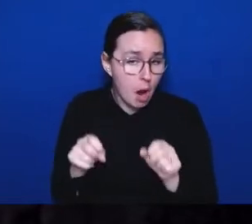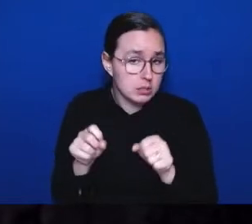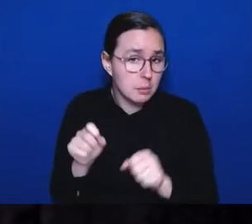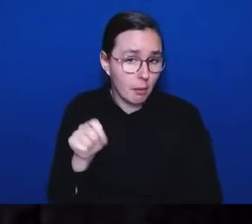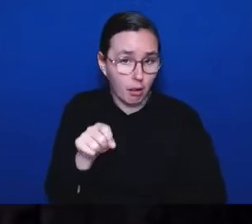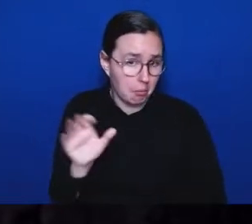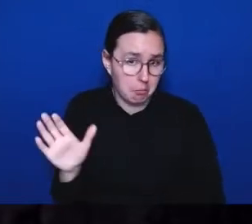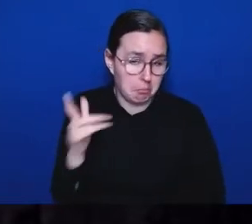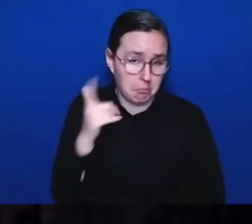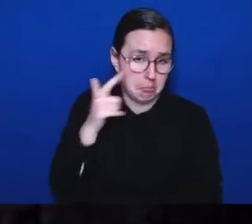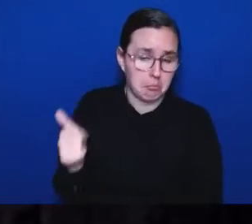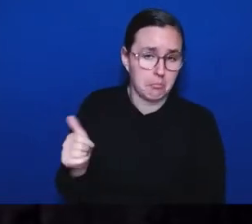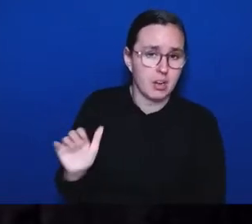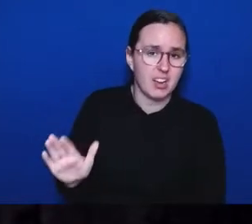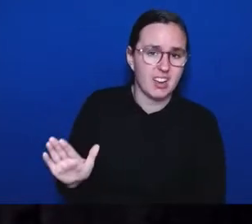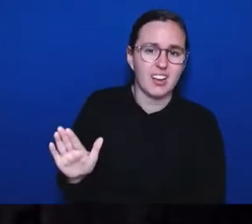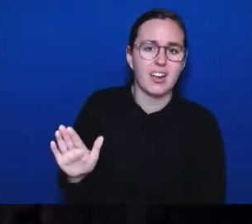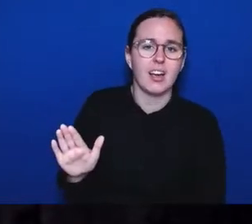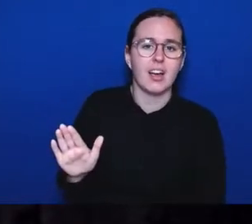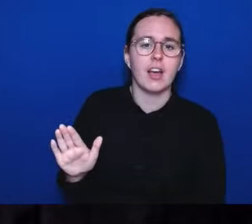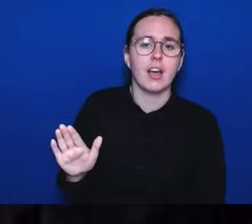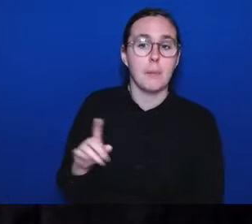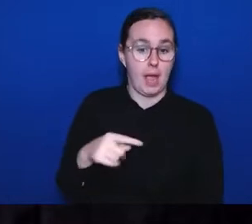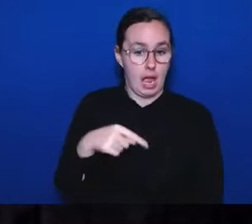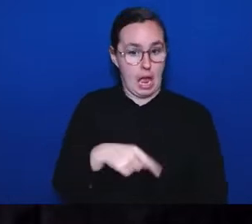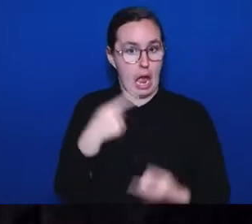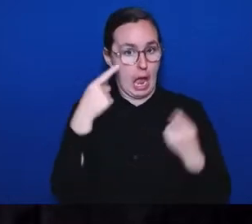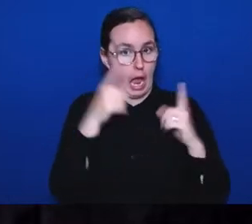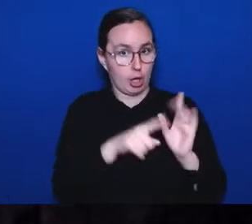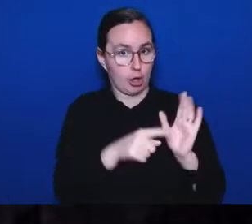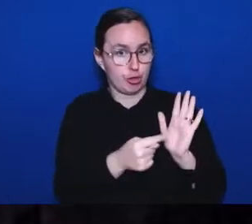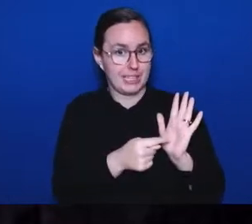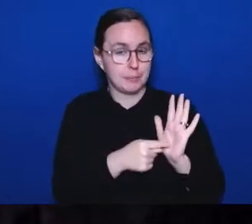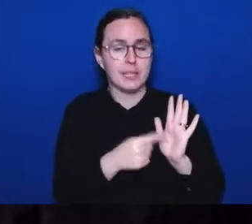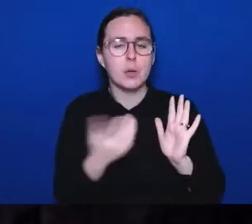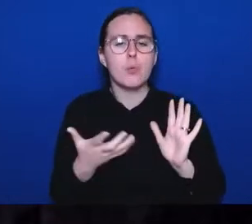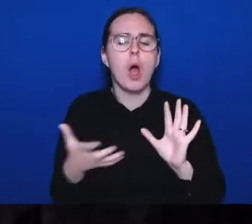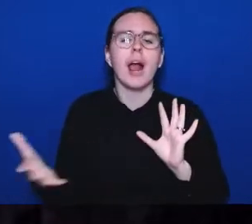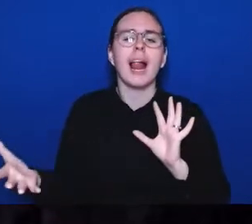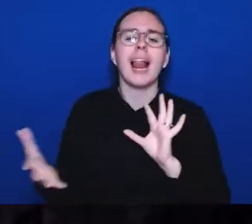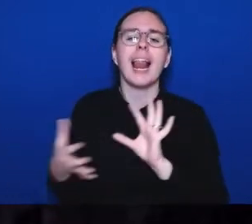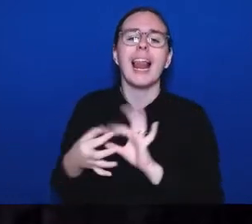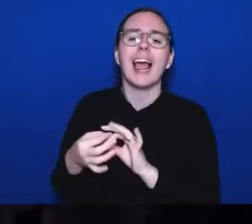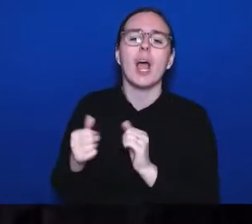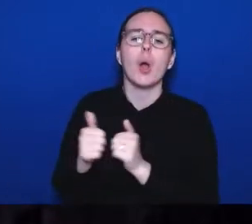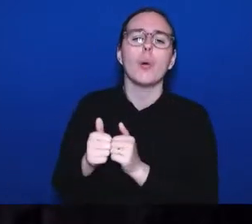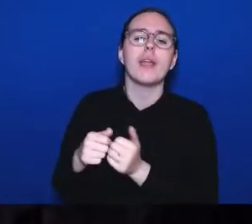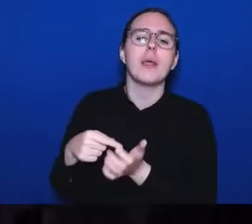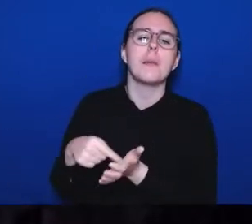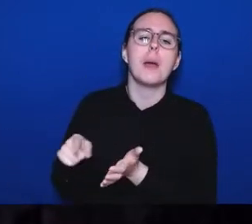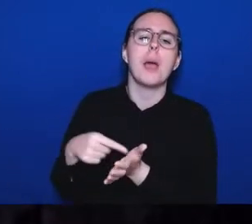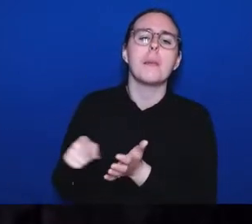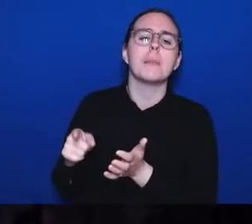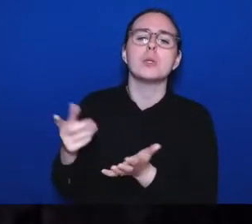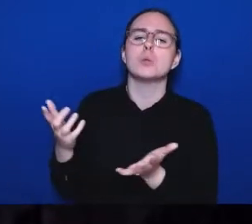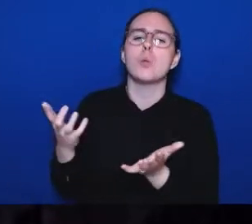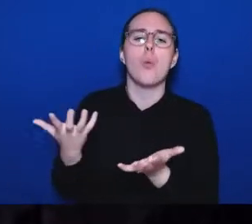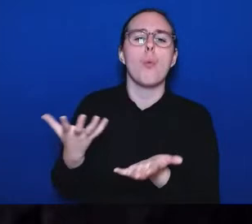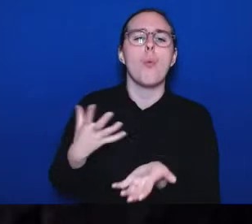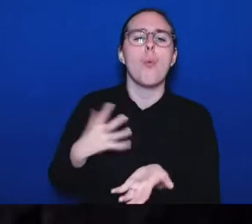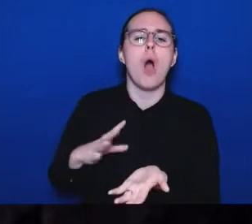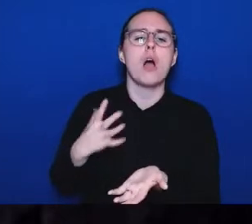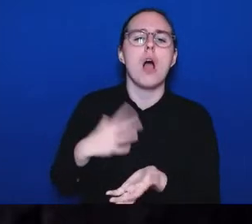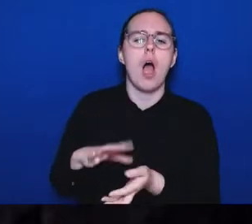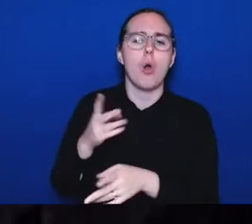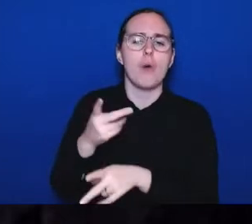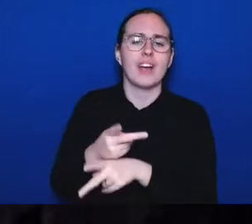the amount doctors get paid to the care they provide. And it's very important, based on the previous question, to understand this. If